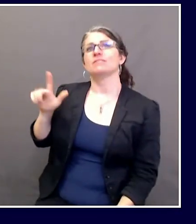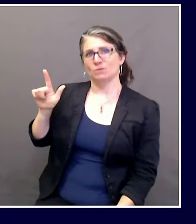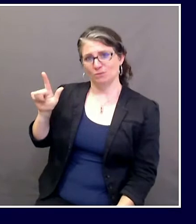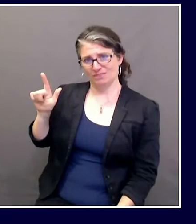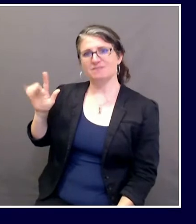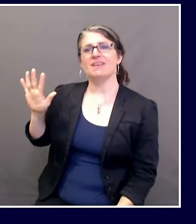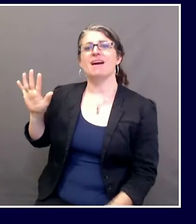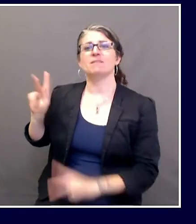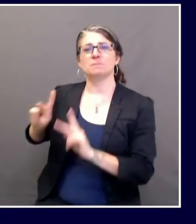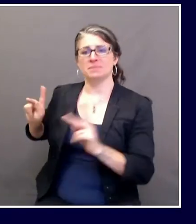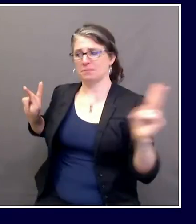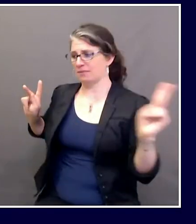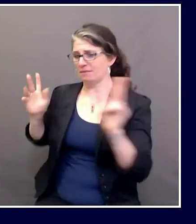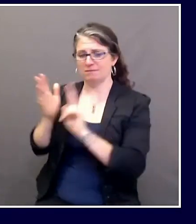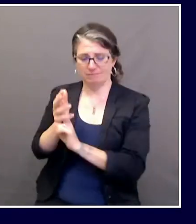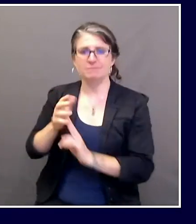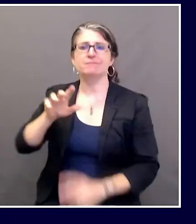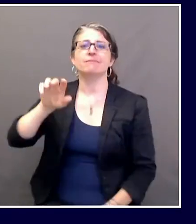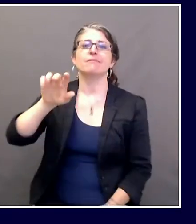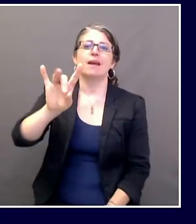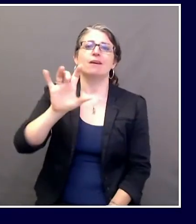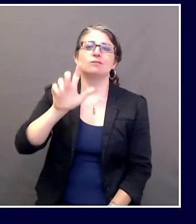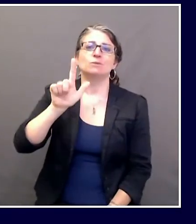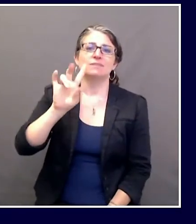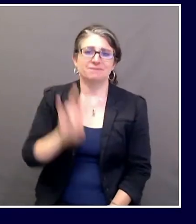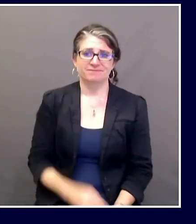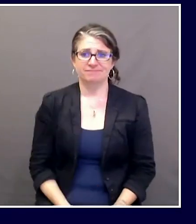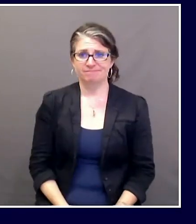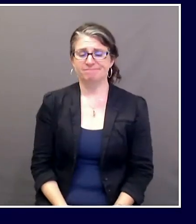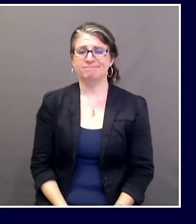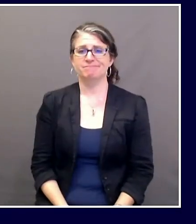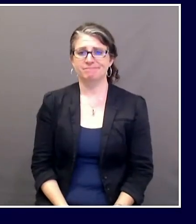Right now in the state, there are a total of